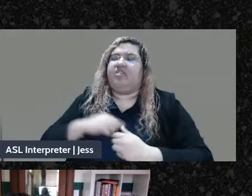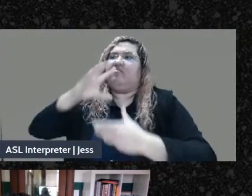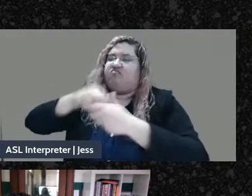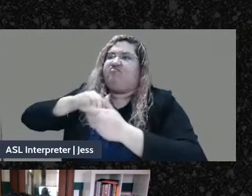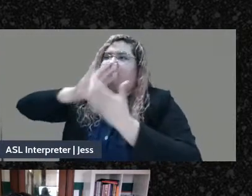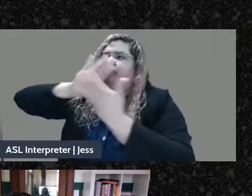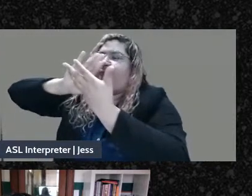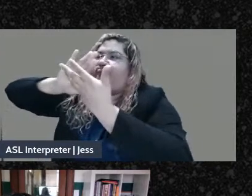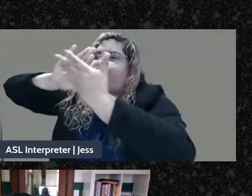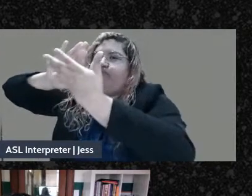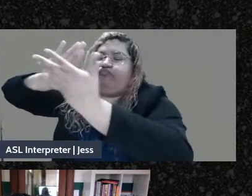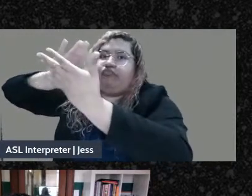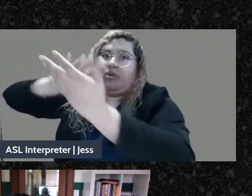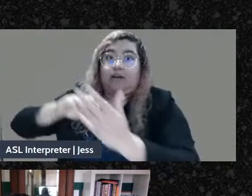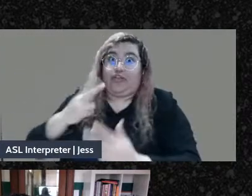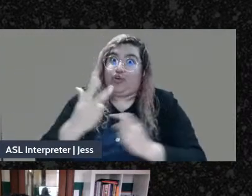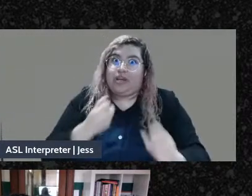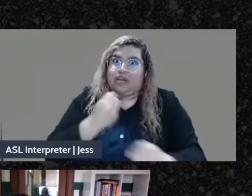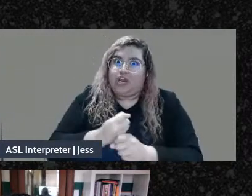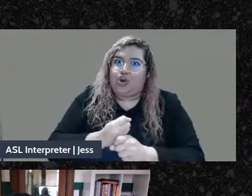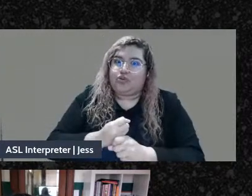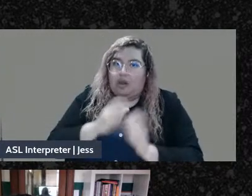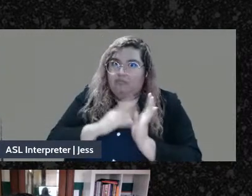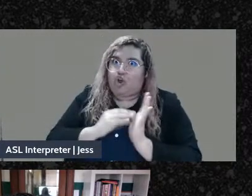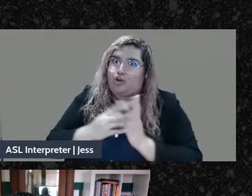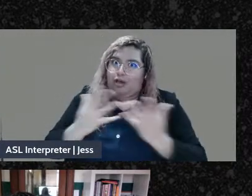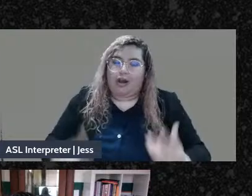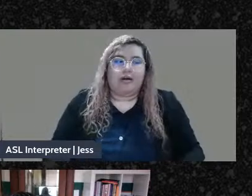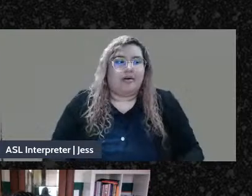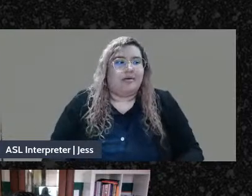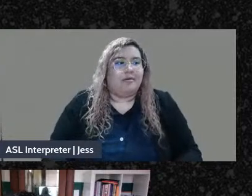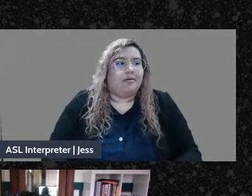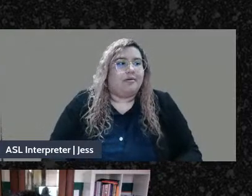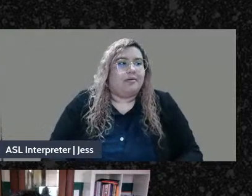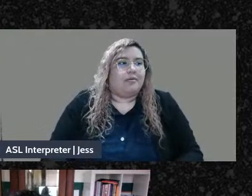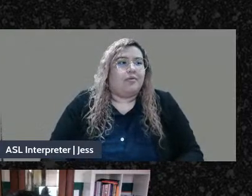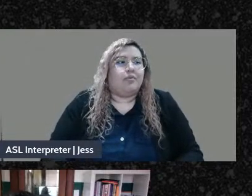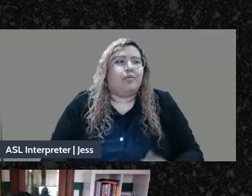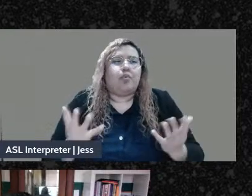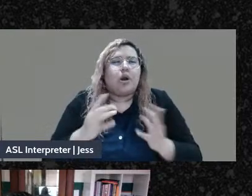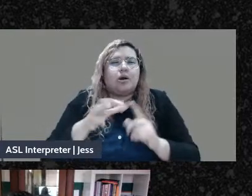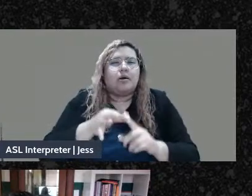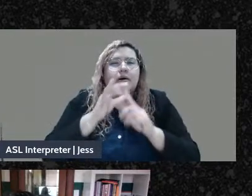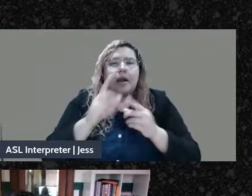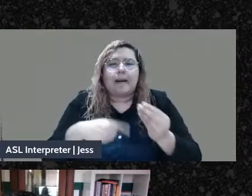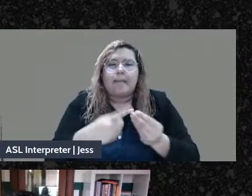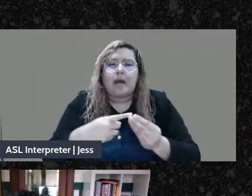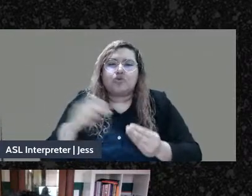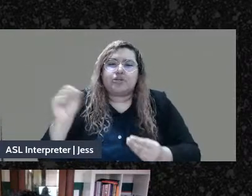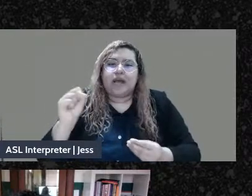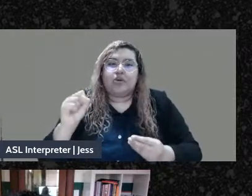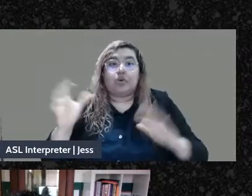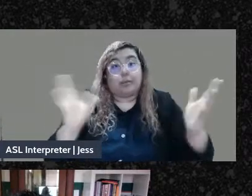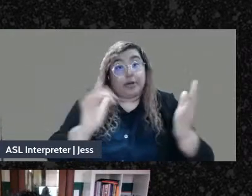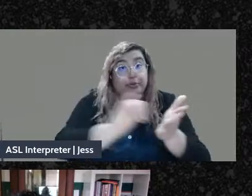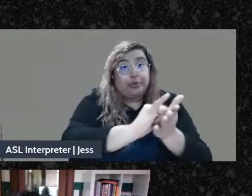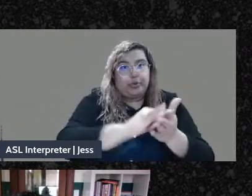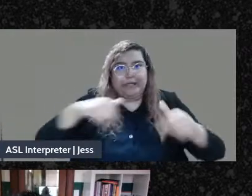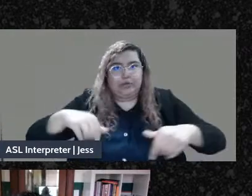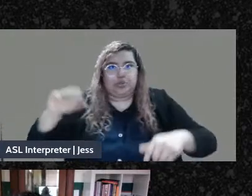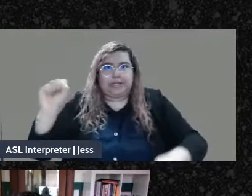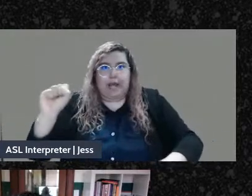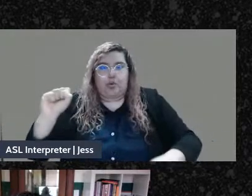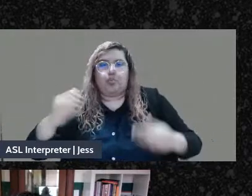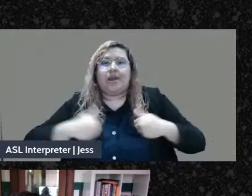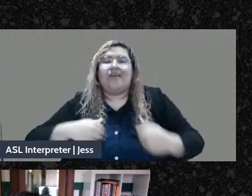really intense way. And I think part of what's been unique about Seattle that might be different from somewhere like New York is that we literally have